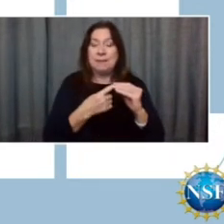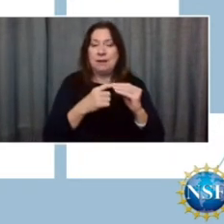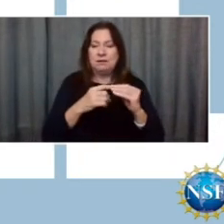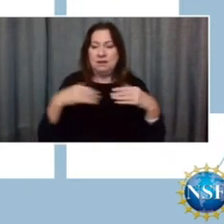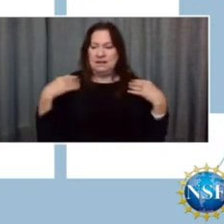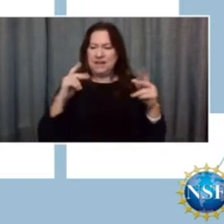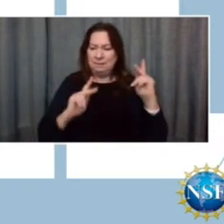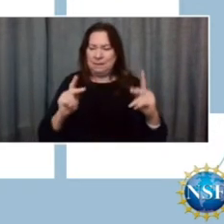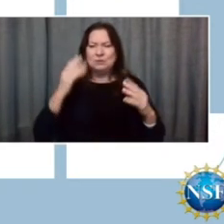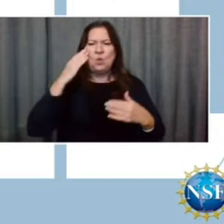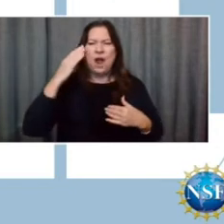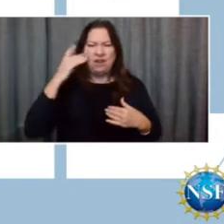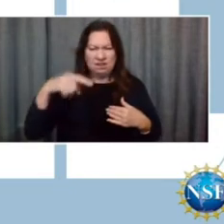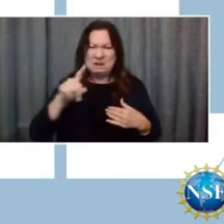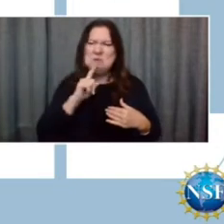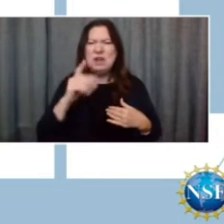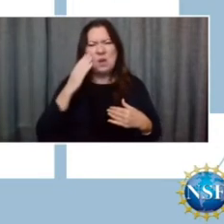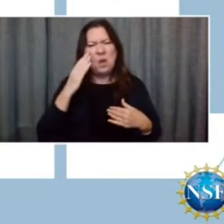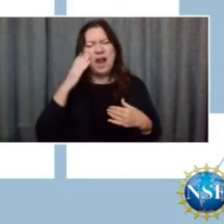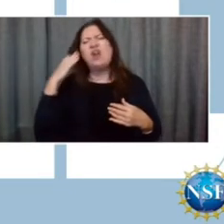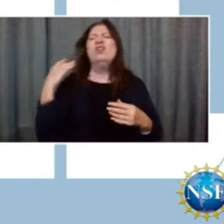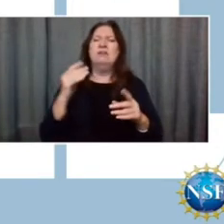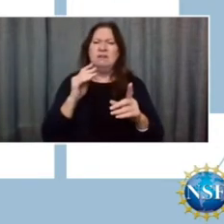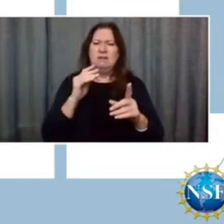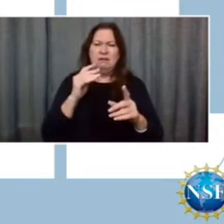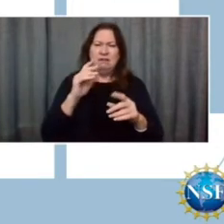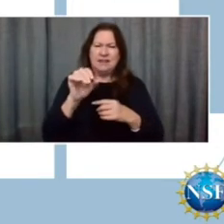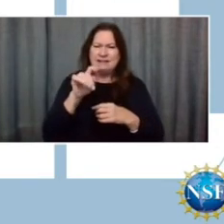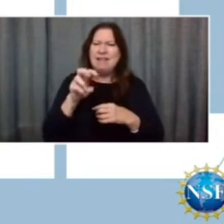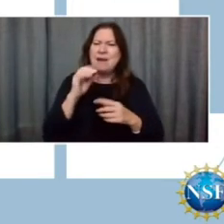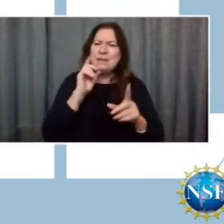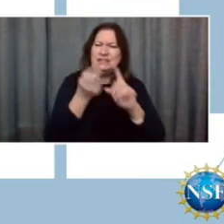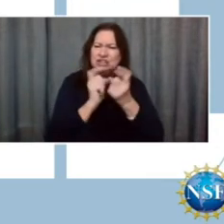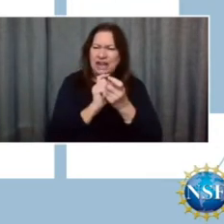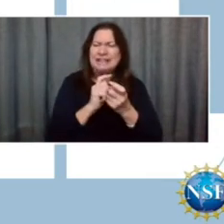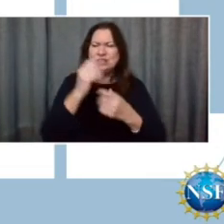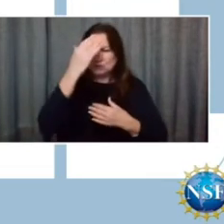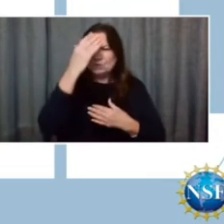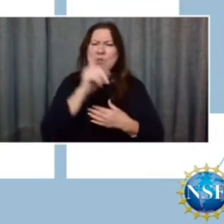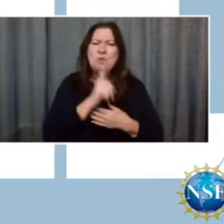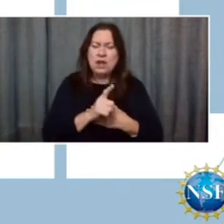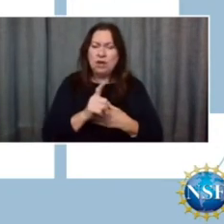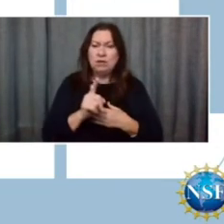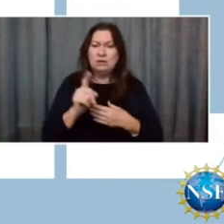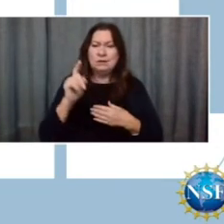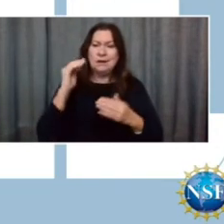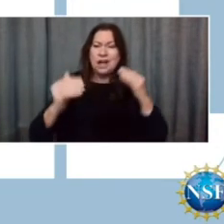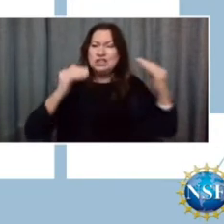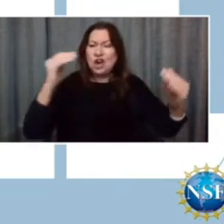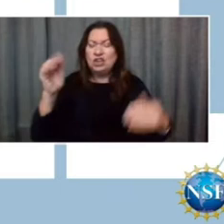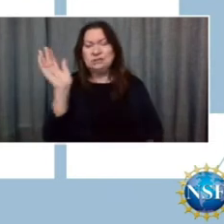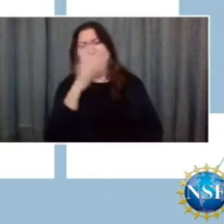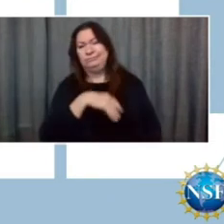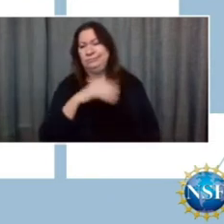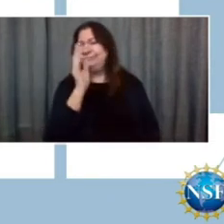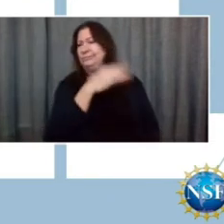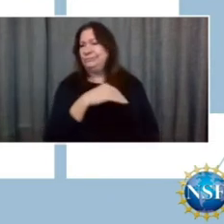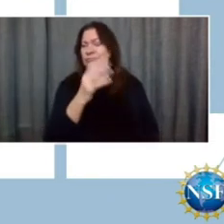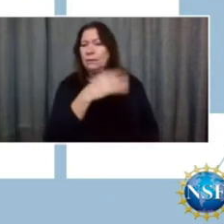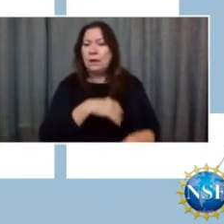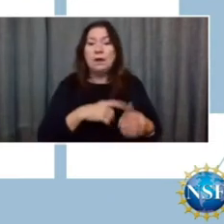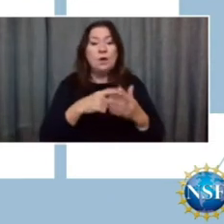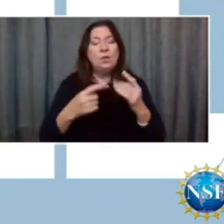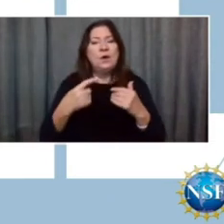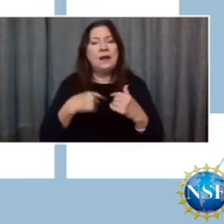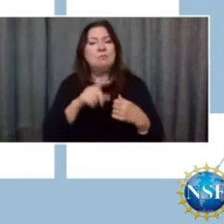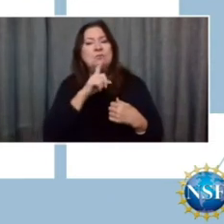pretty aware that climate change is really, really real, and most adults have not moved very fast, right? And in many ways, what I'm getting at there